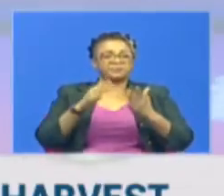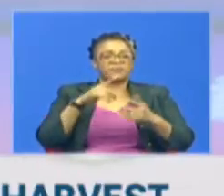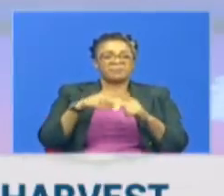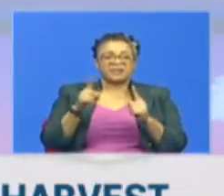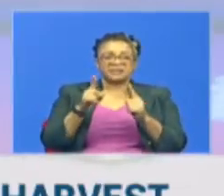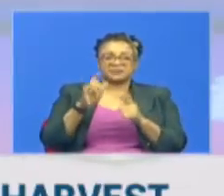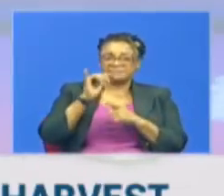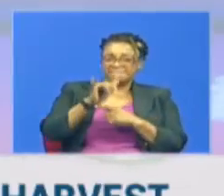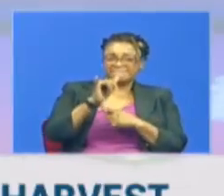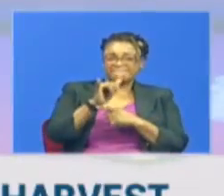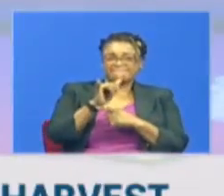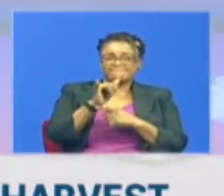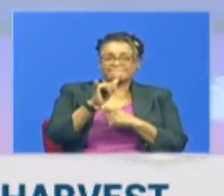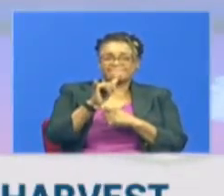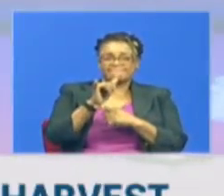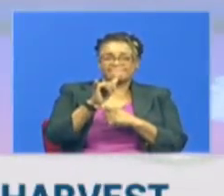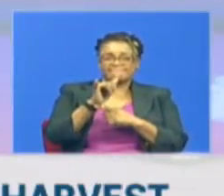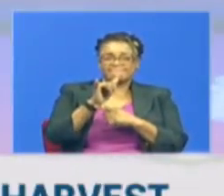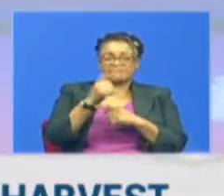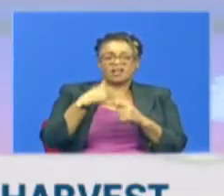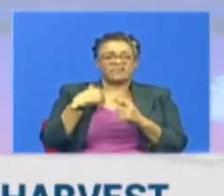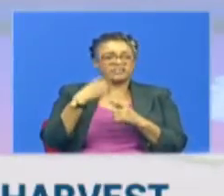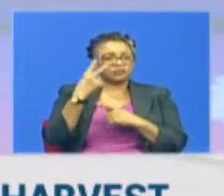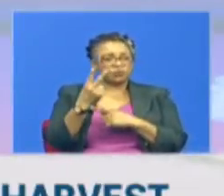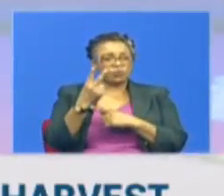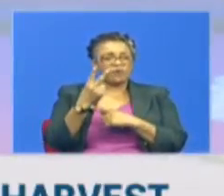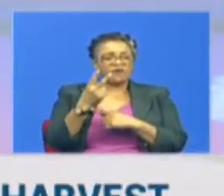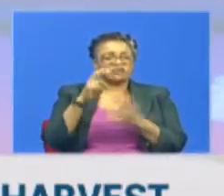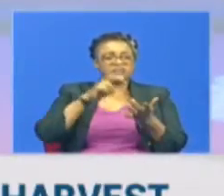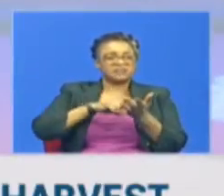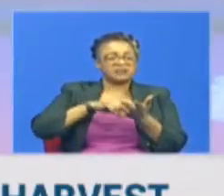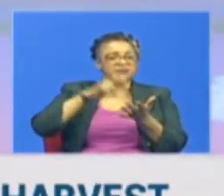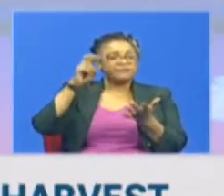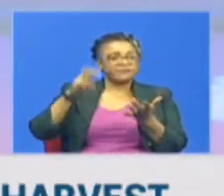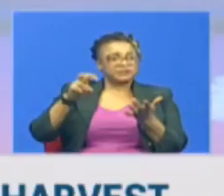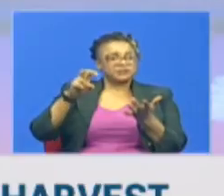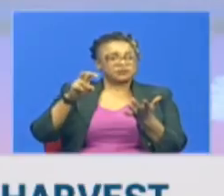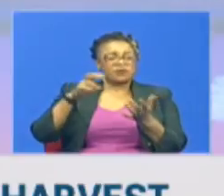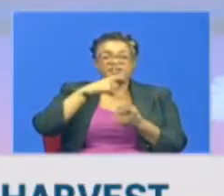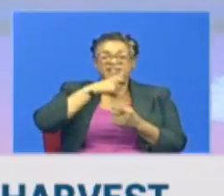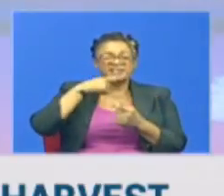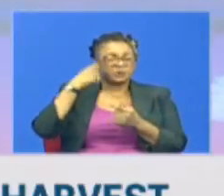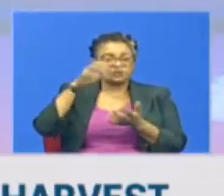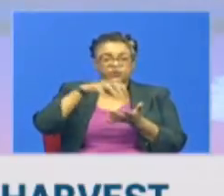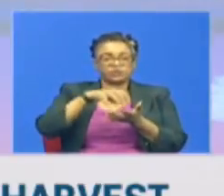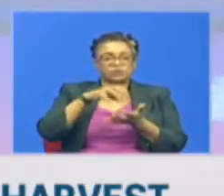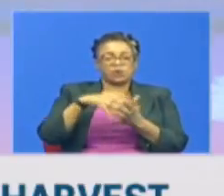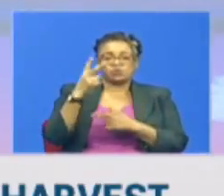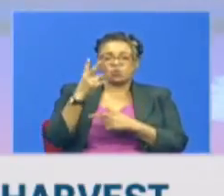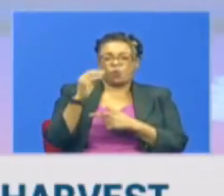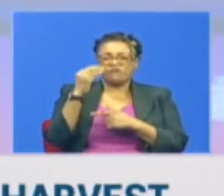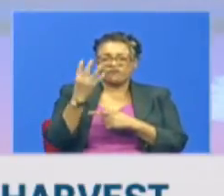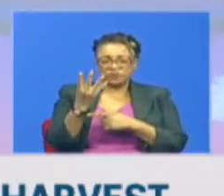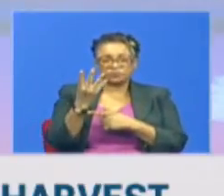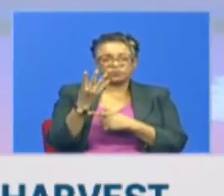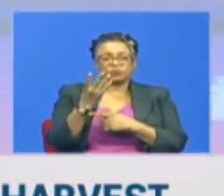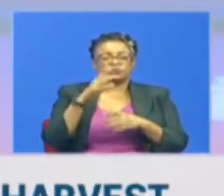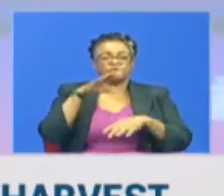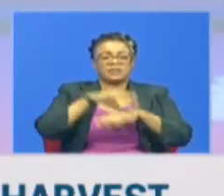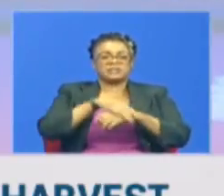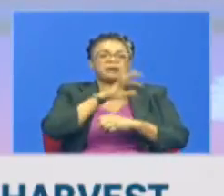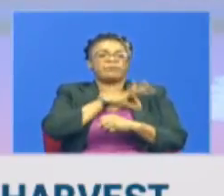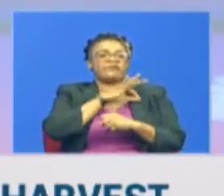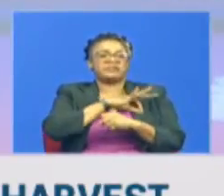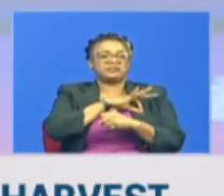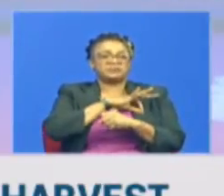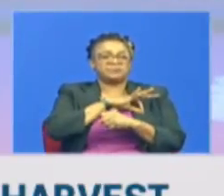mercy, reprimanded the two for taking advantage of the drought situation back in 2004 to profit. Zainab Ismail